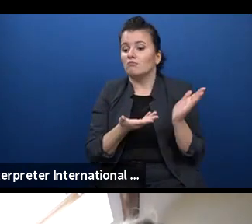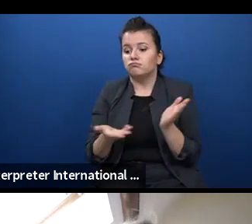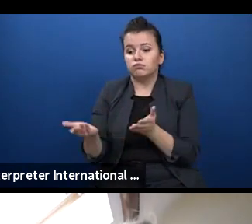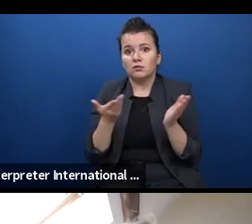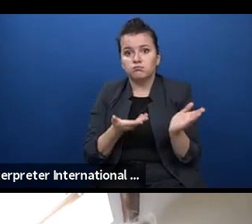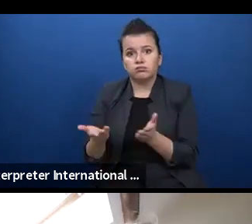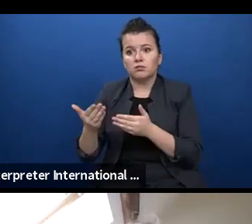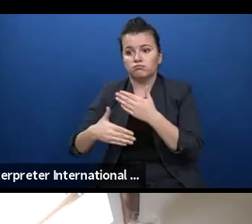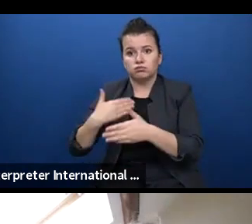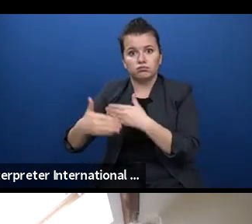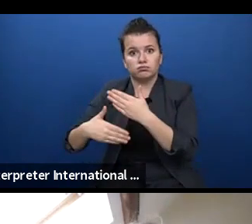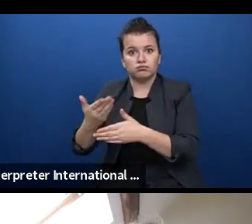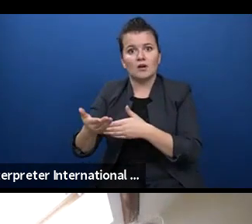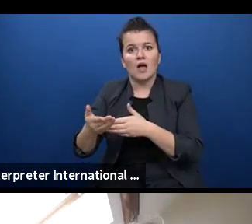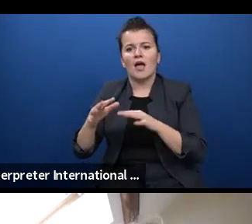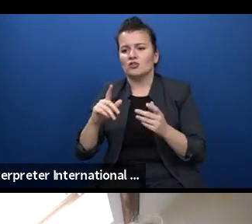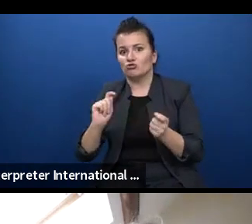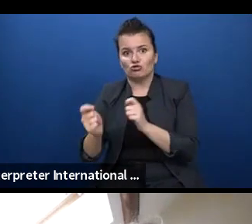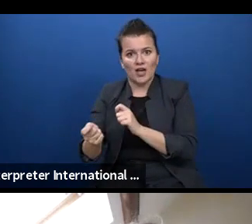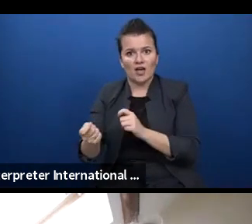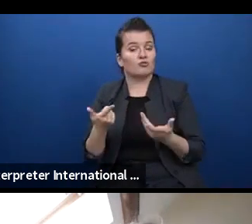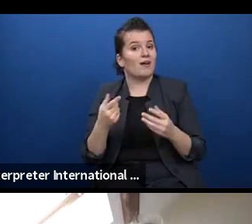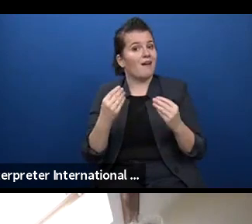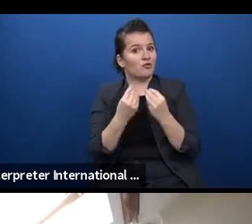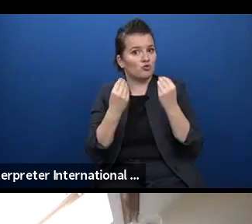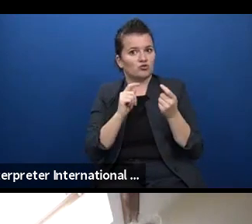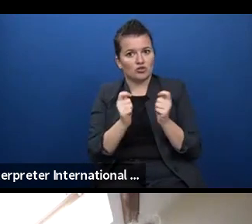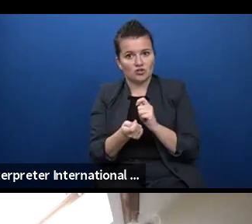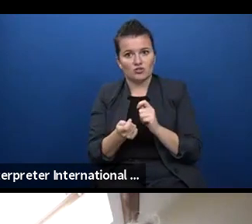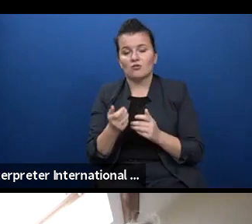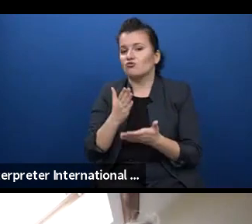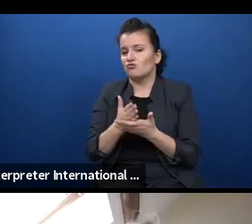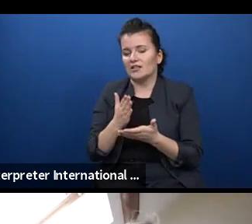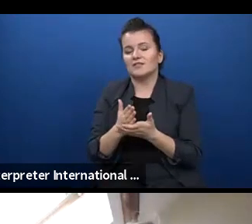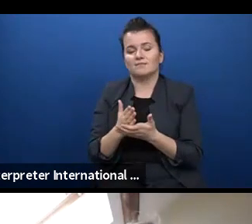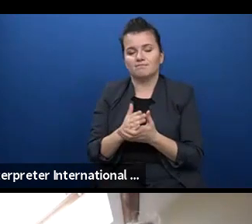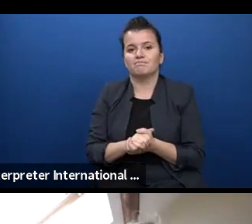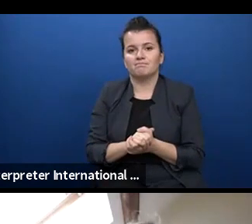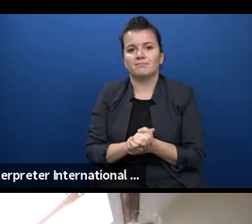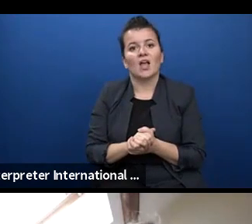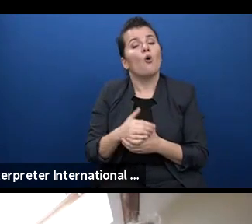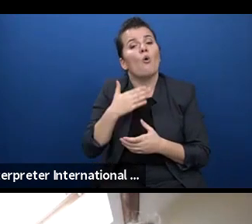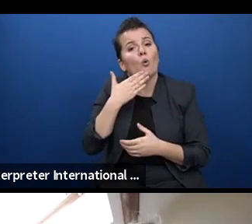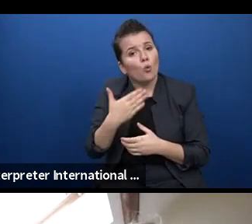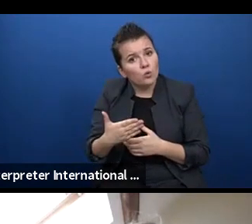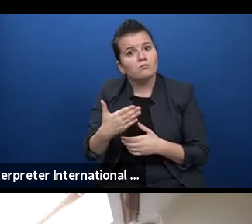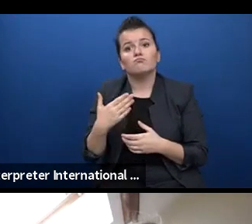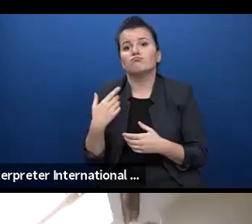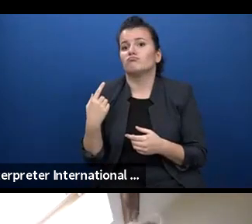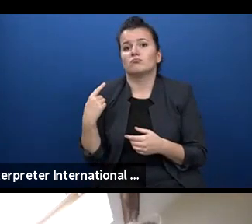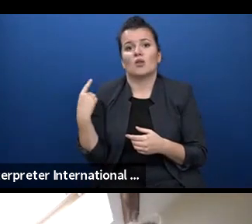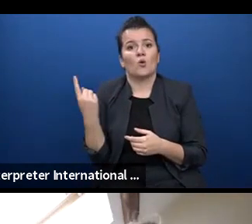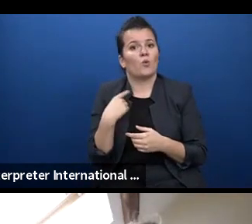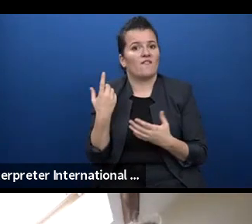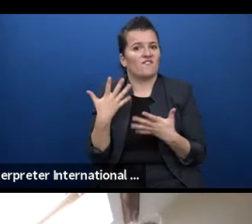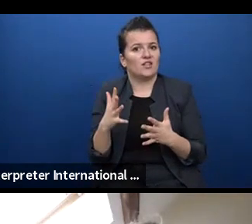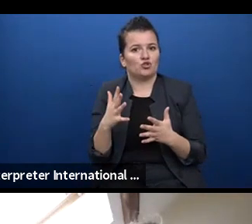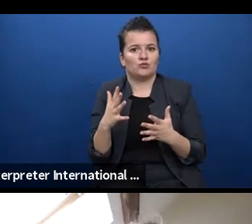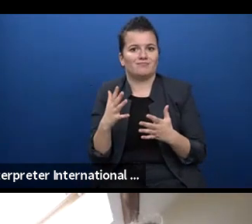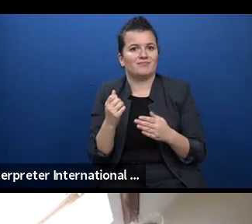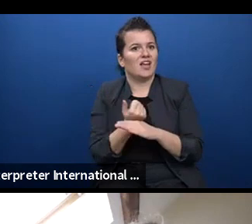sectors is very much needed. And I think that is something that we must deliver on. It is good that we have this initiative report on greening